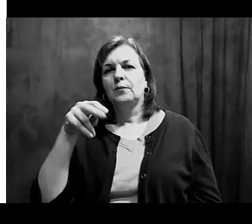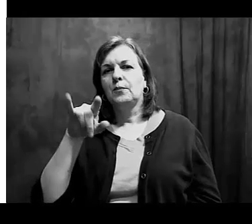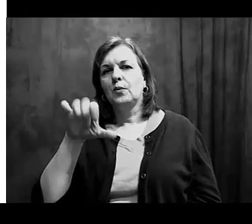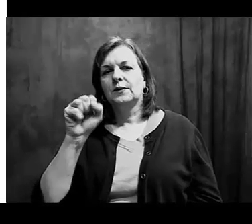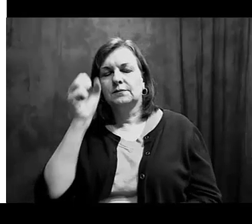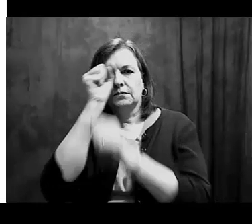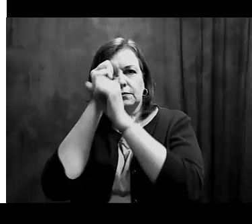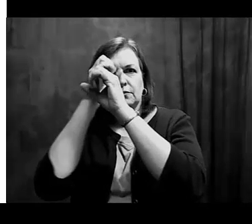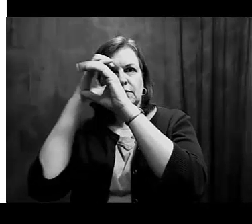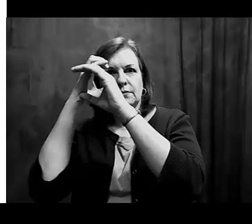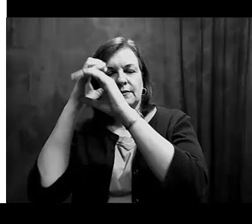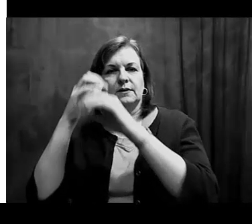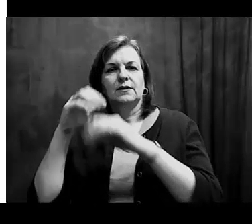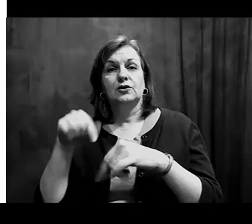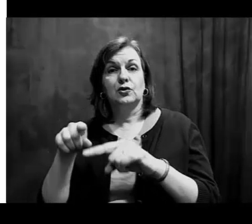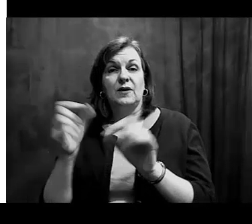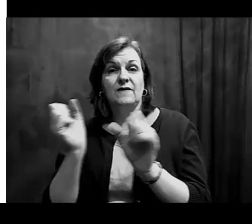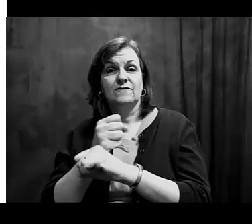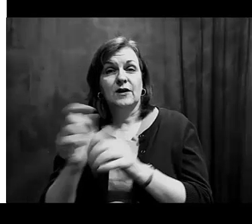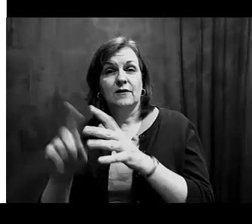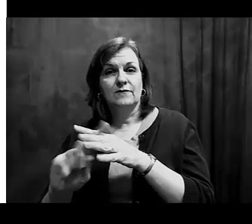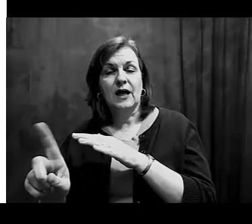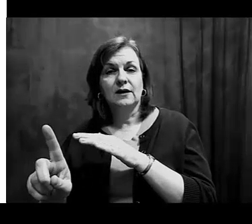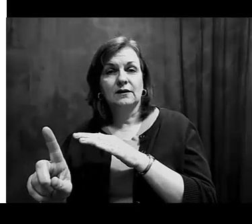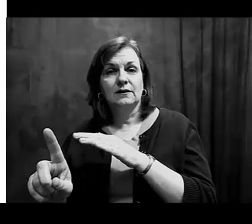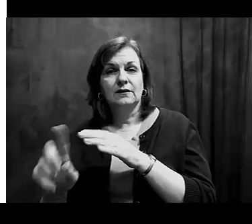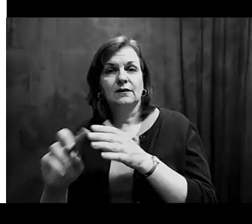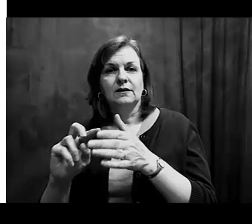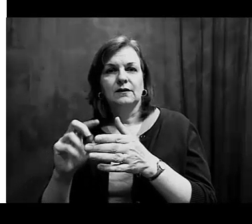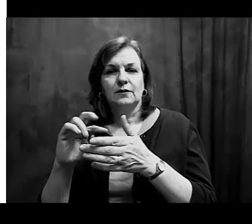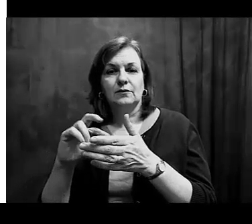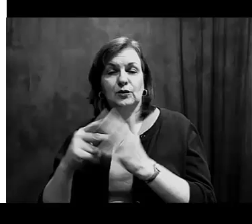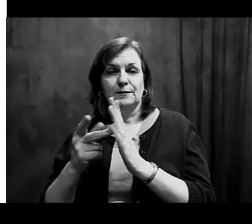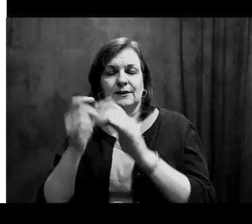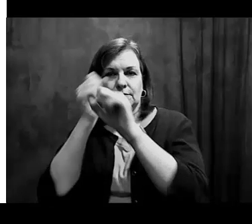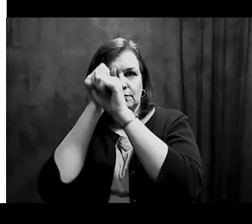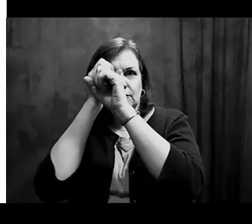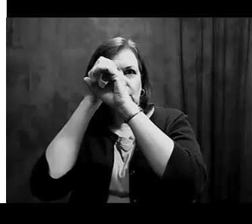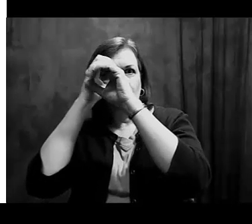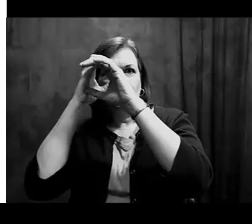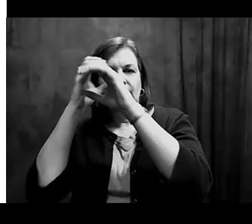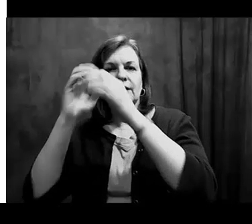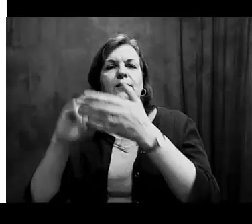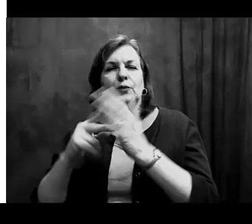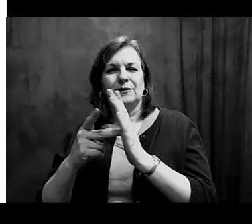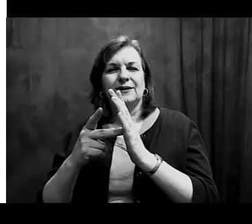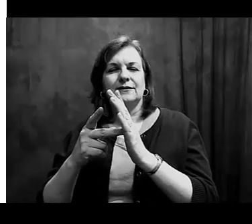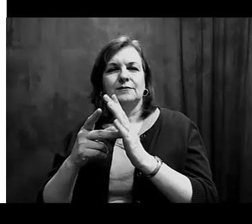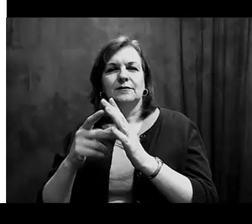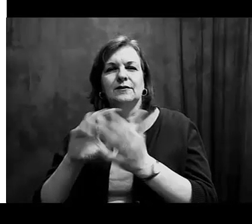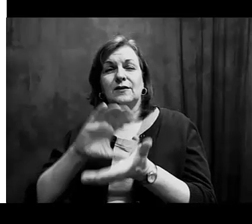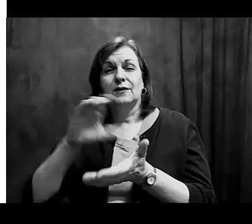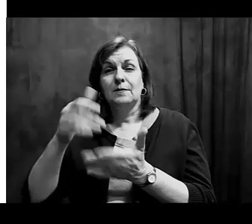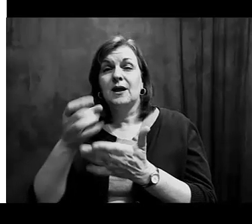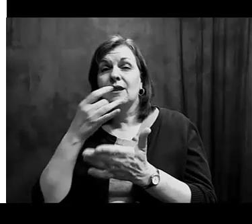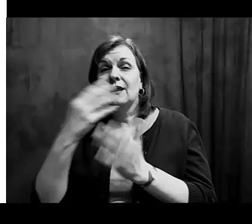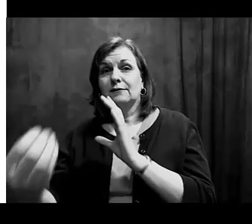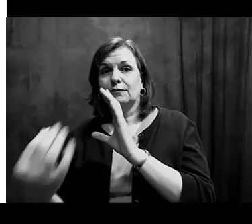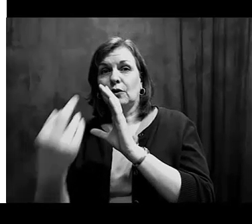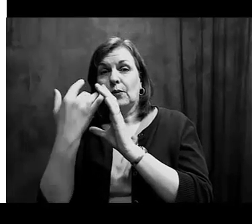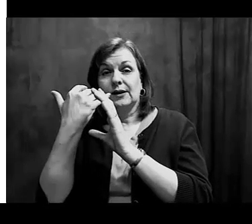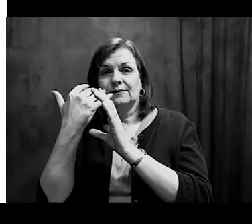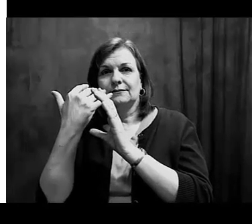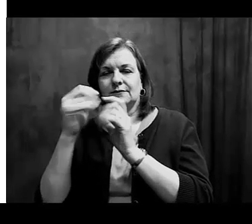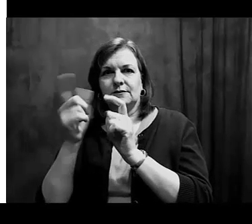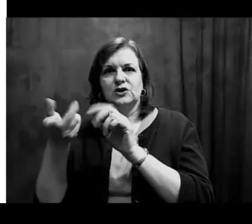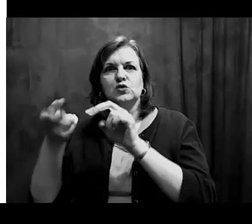is things like dilating your pupils under fight or flight. So dilate means to open up, right?